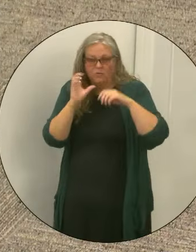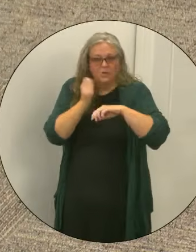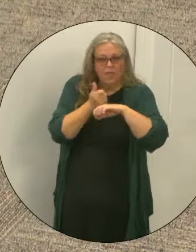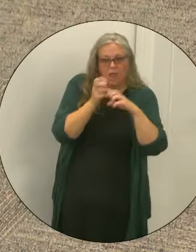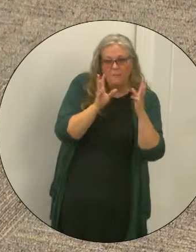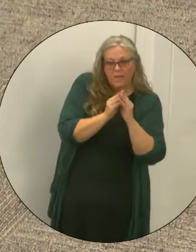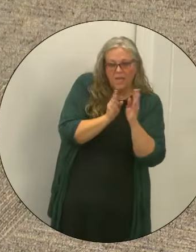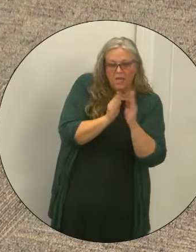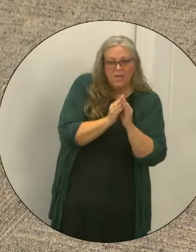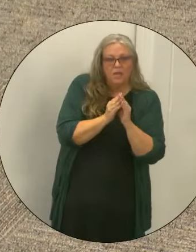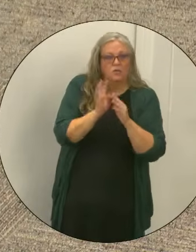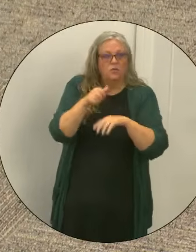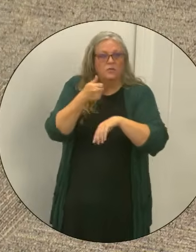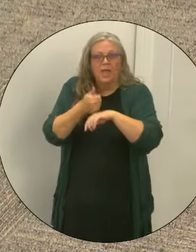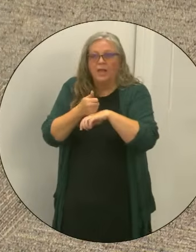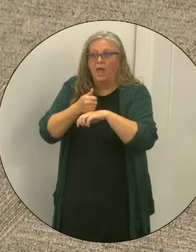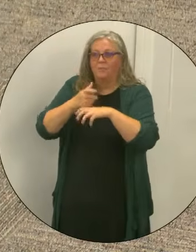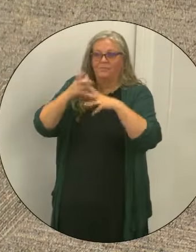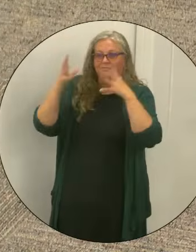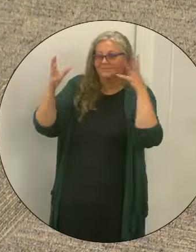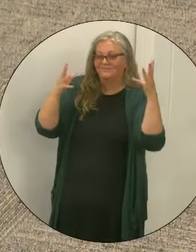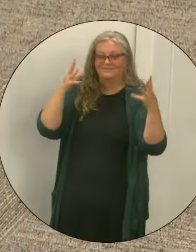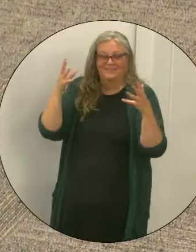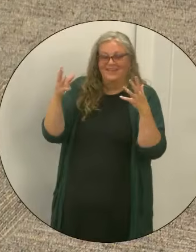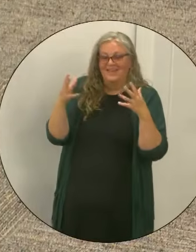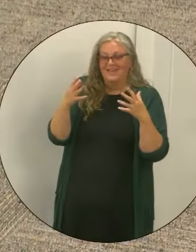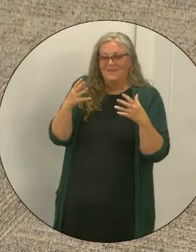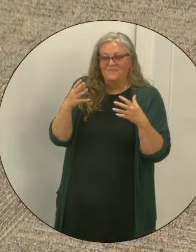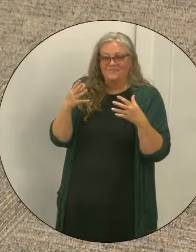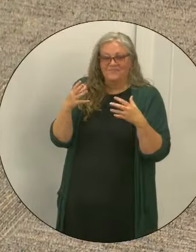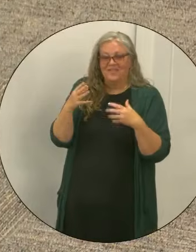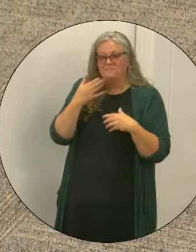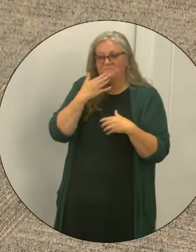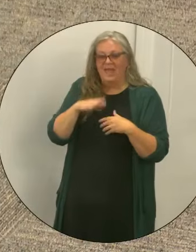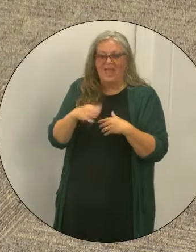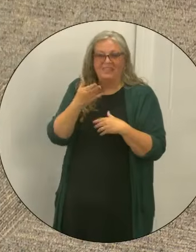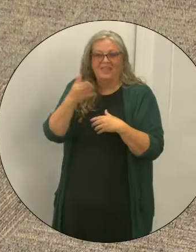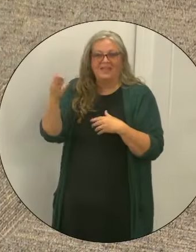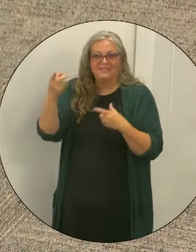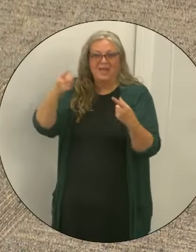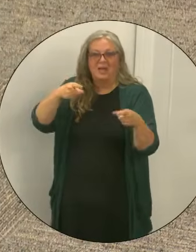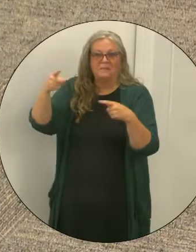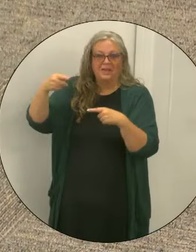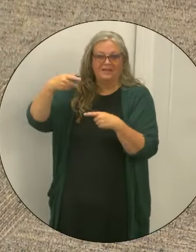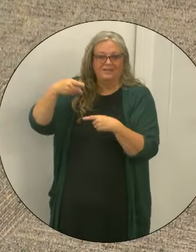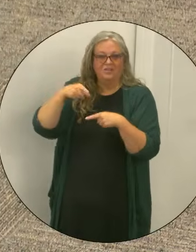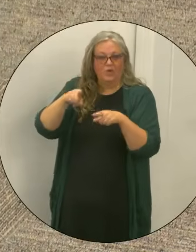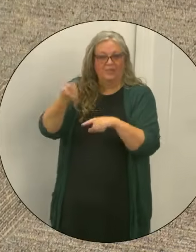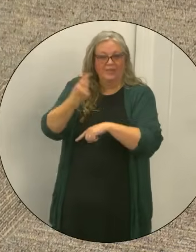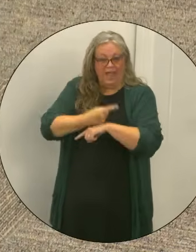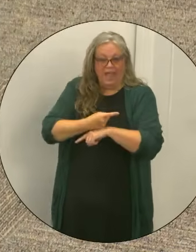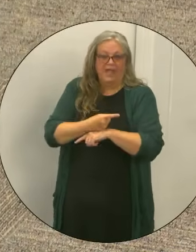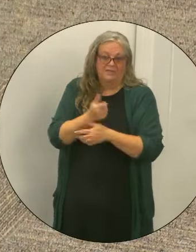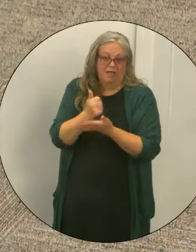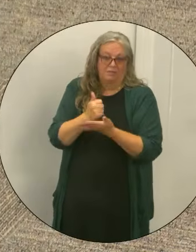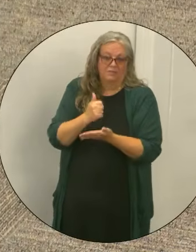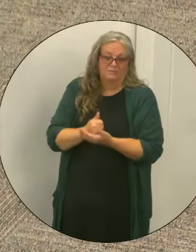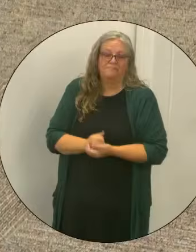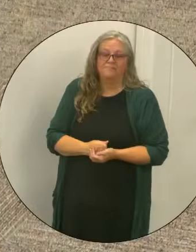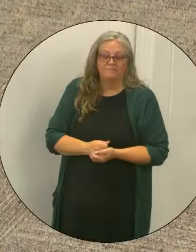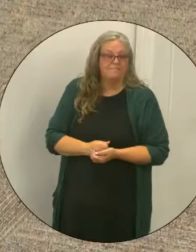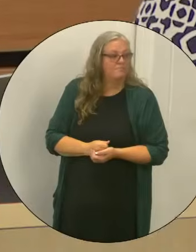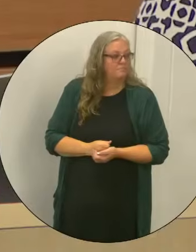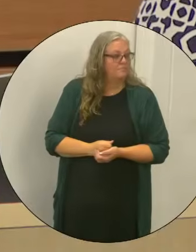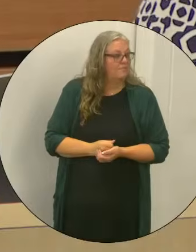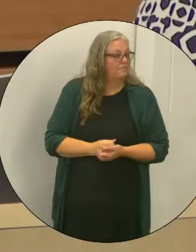coordinate misadventures is making a difference. So we're getting that anecdotally, but not necessarily in the data at this time. Perfect. Thank you so much.